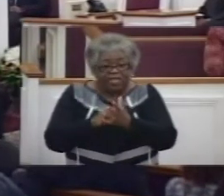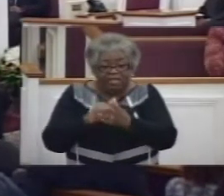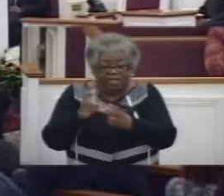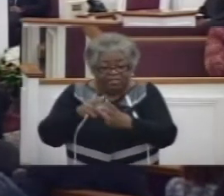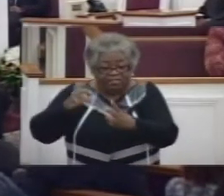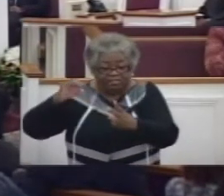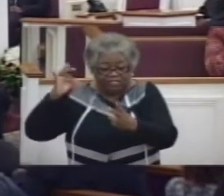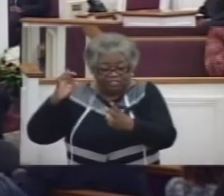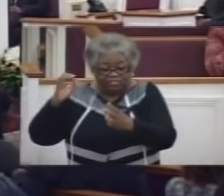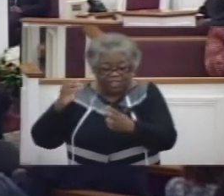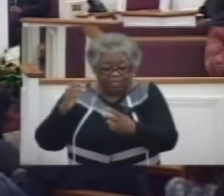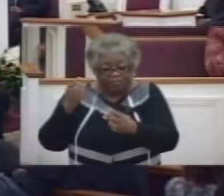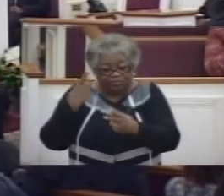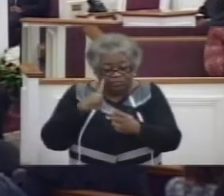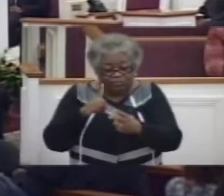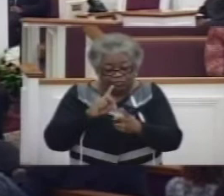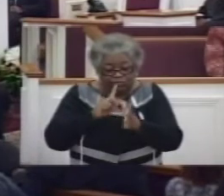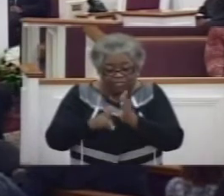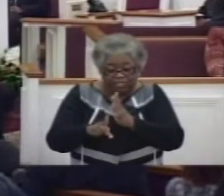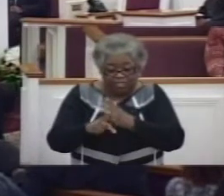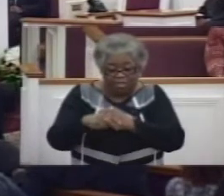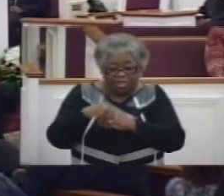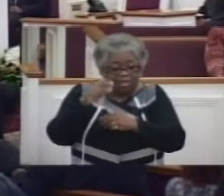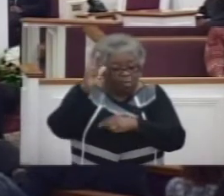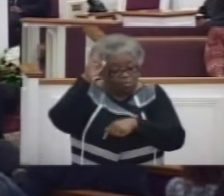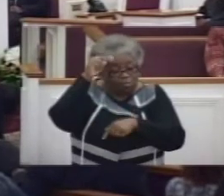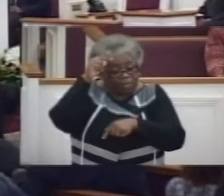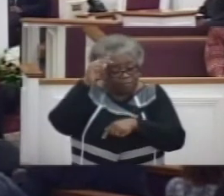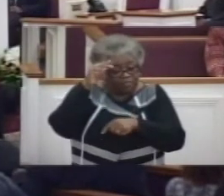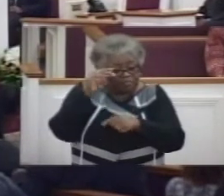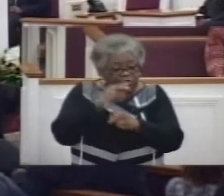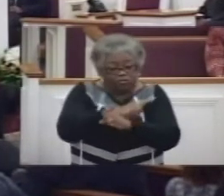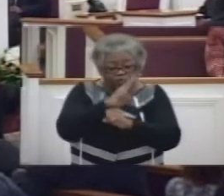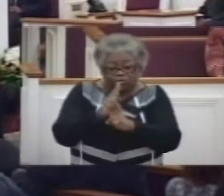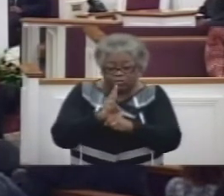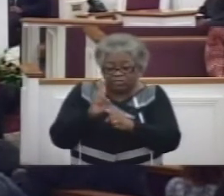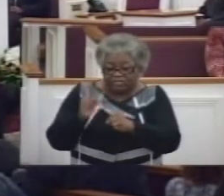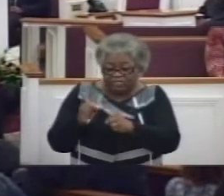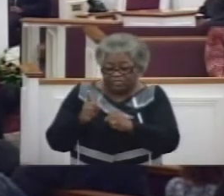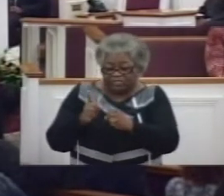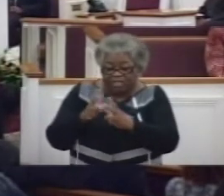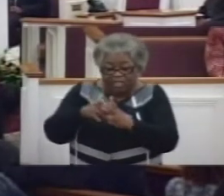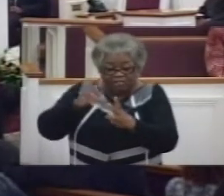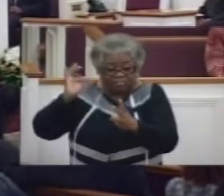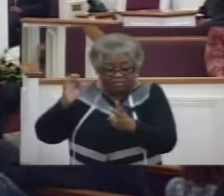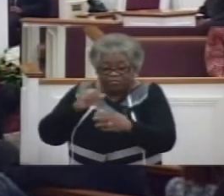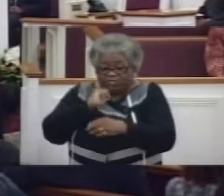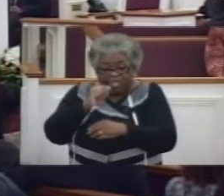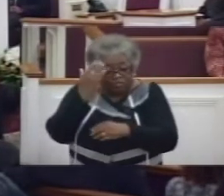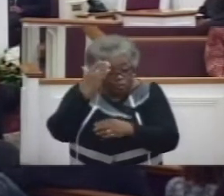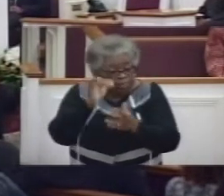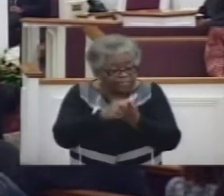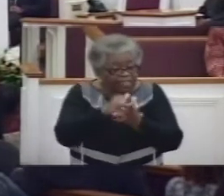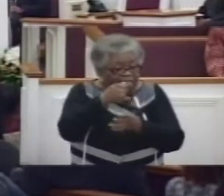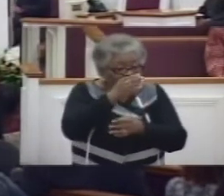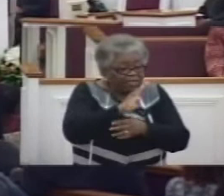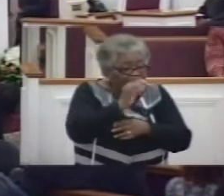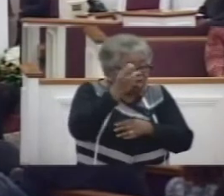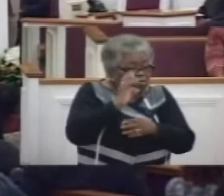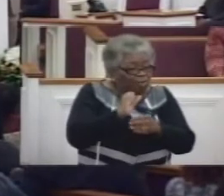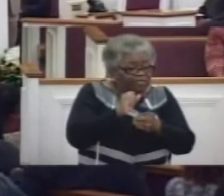slingshot in order to kill rabbits. Using his slingshot, not knowing that God